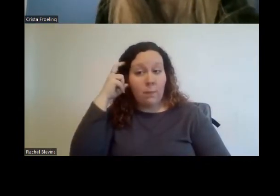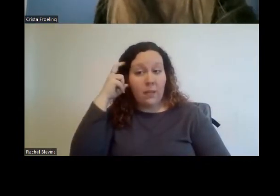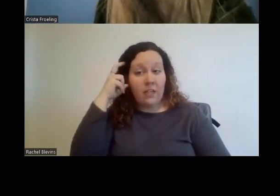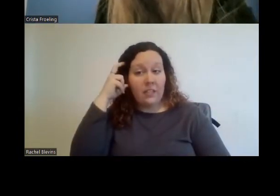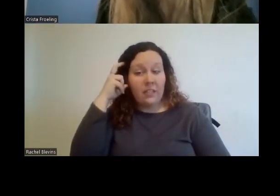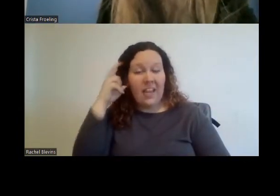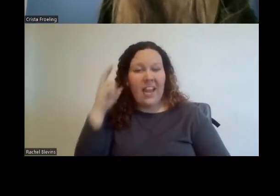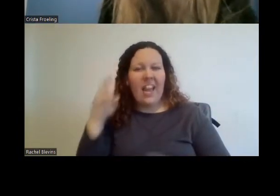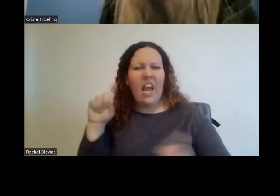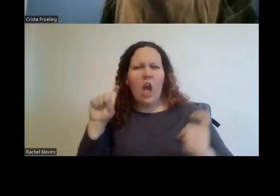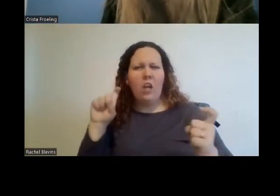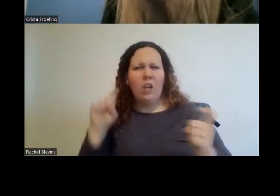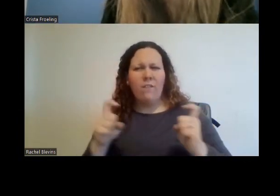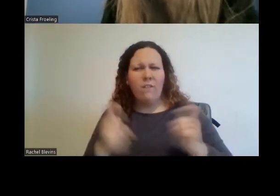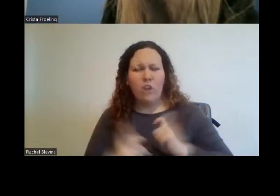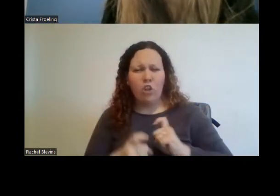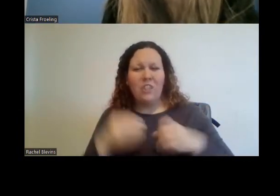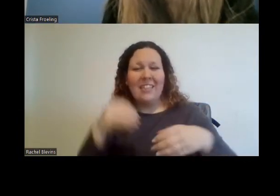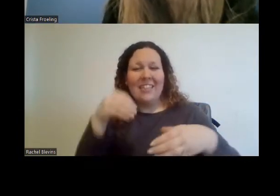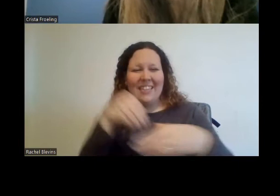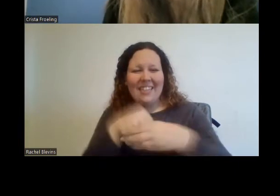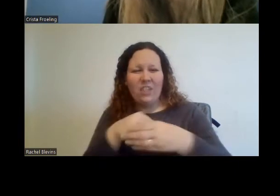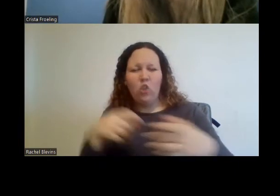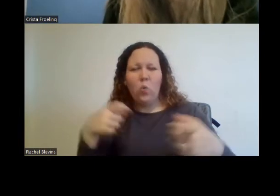converts it into electrical signals.